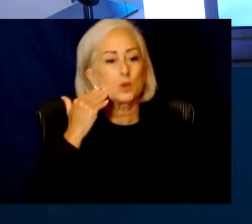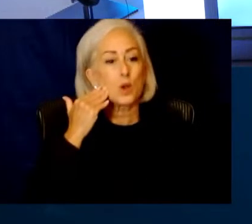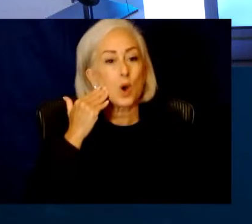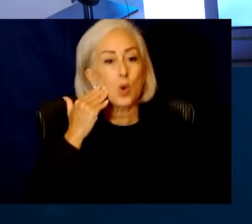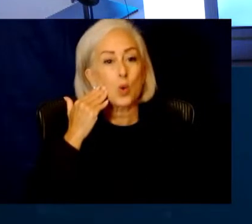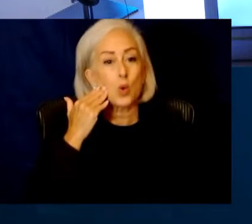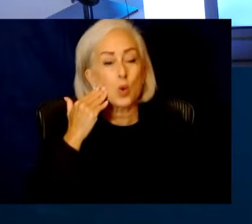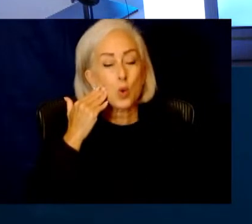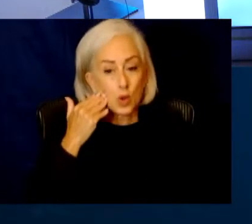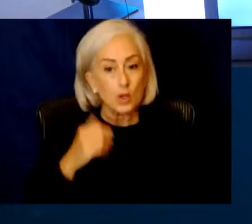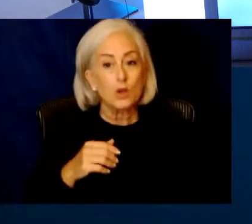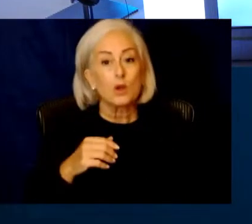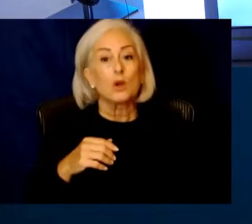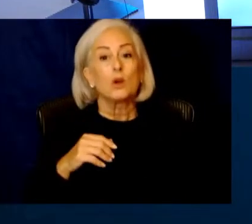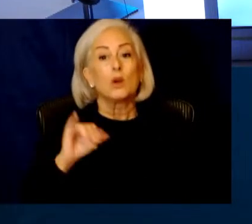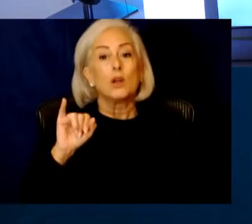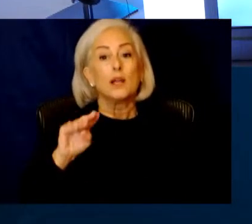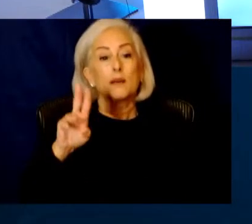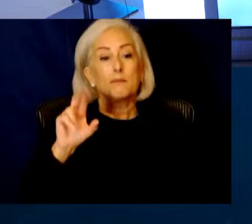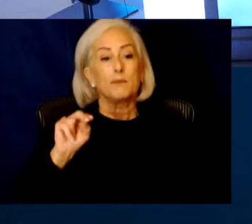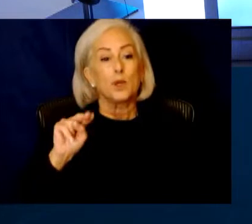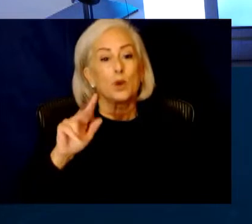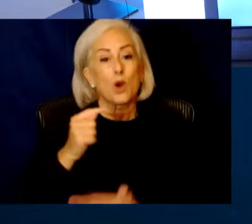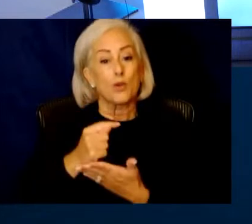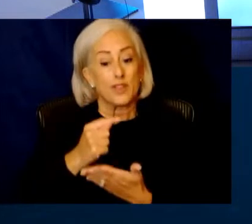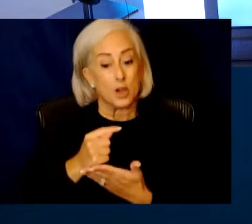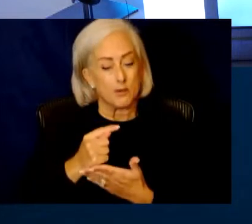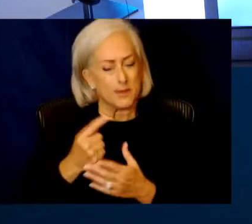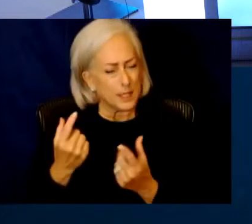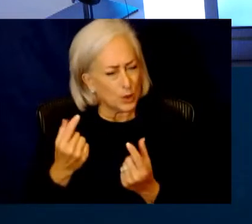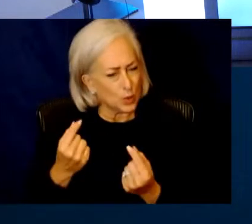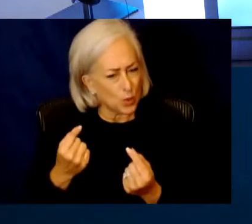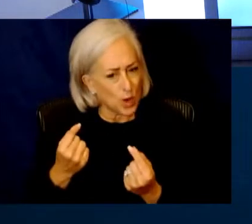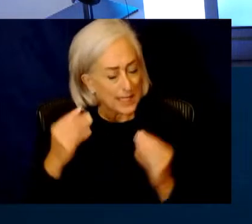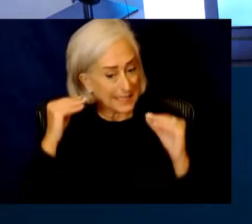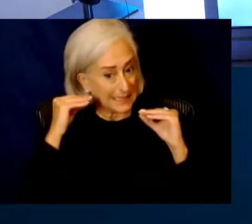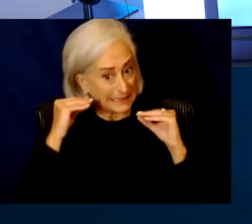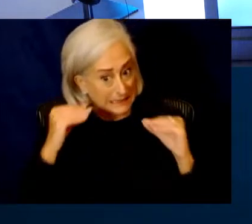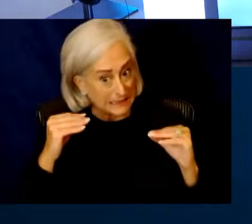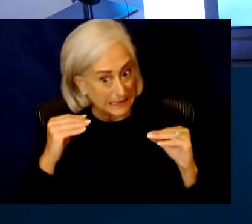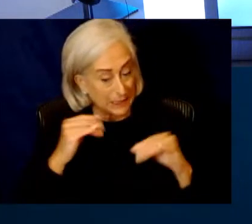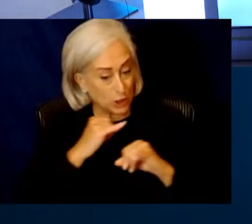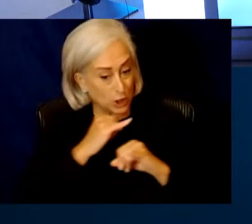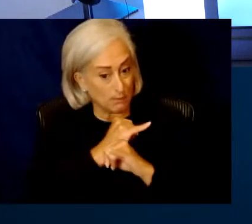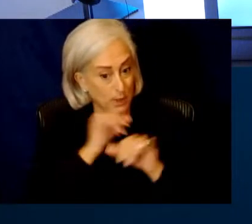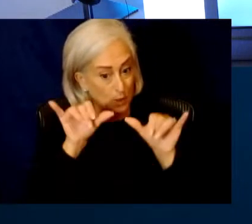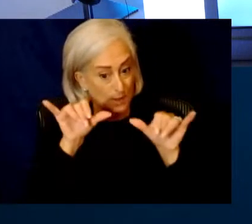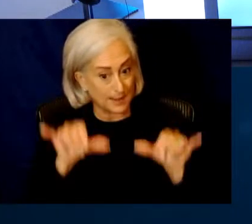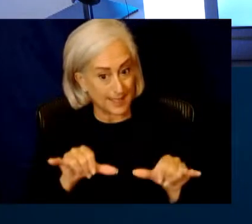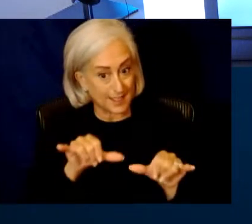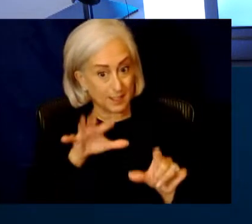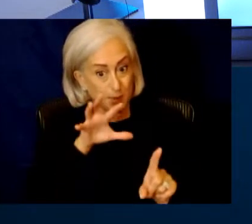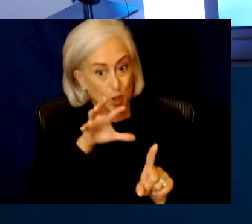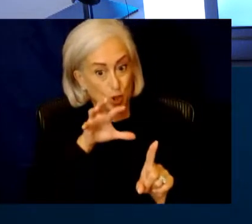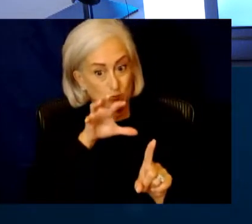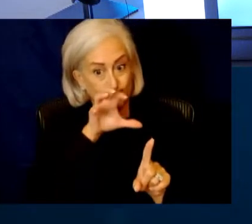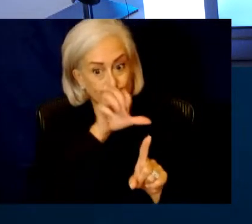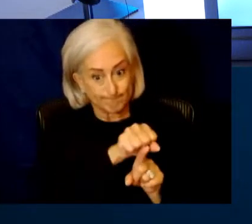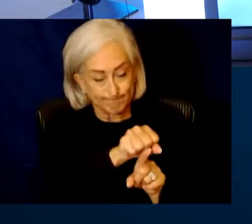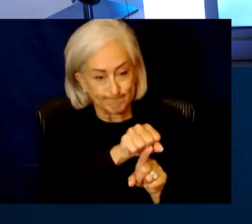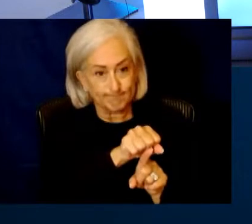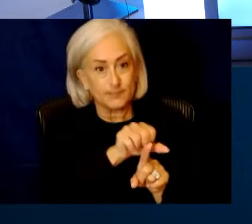is teaching our immune system to attack the cancer cell, right? And he wants to know, how long is